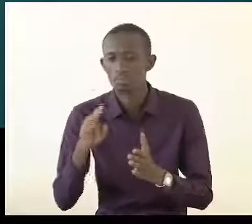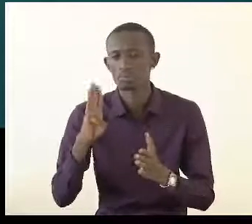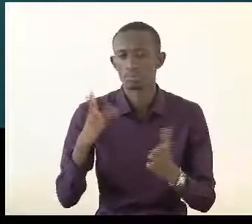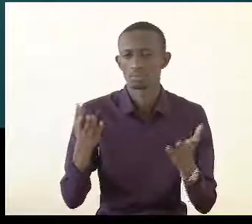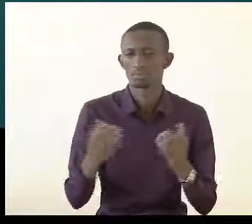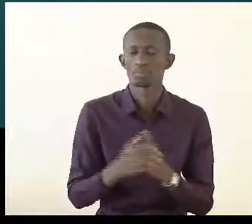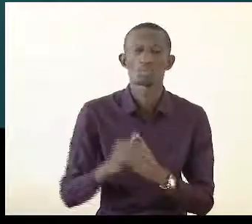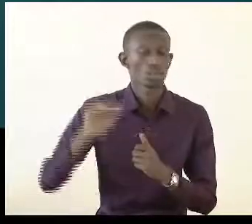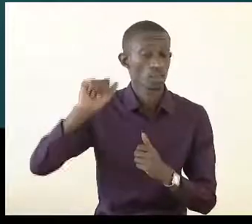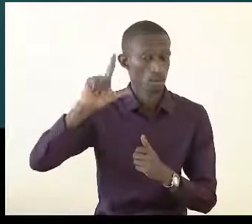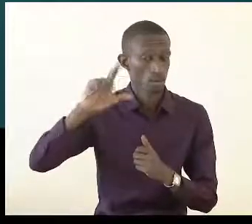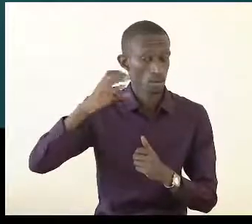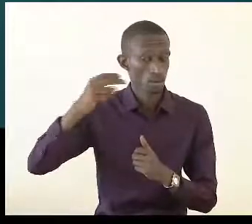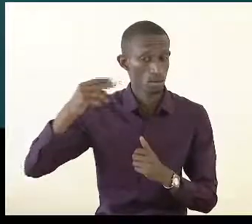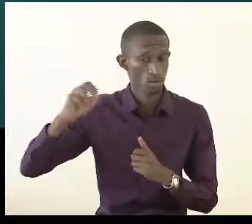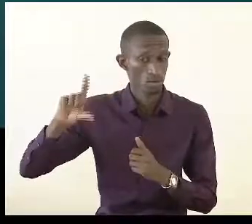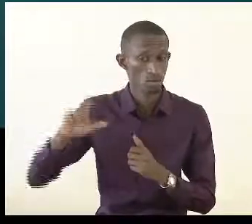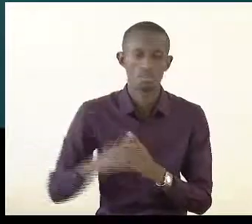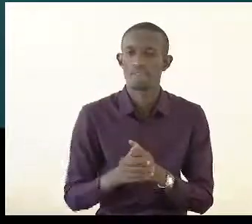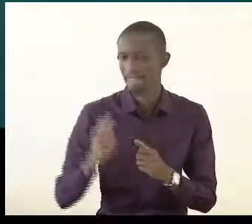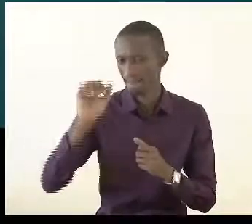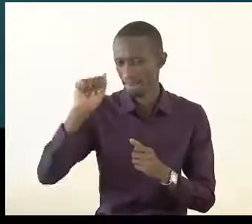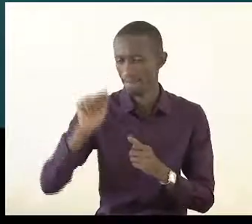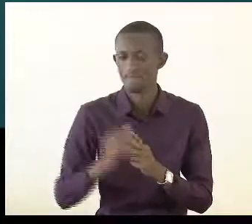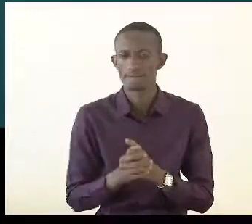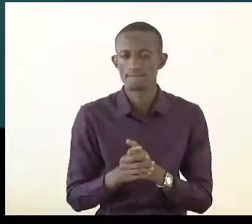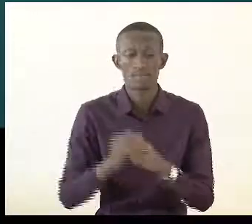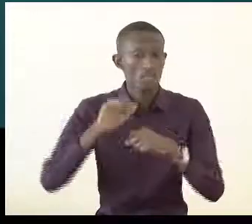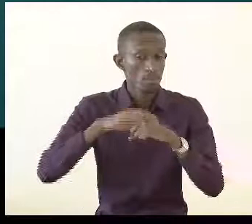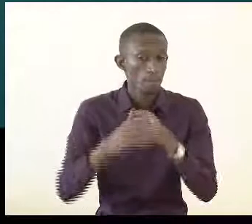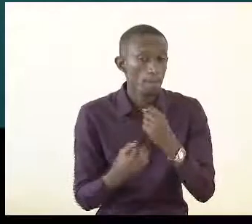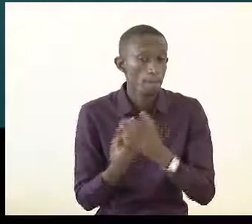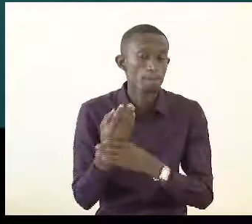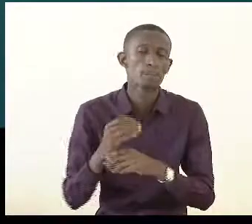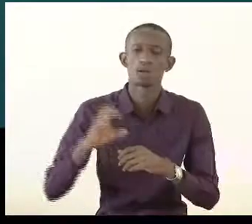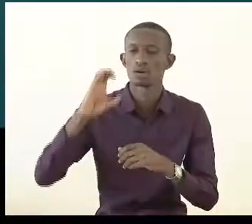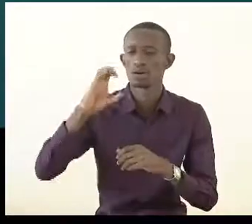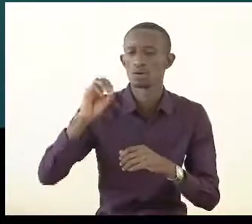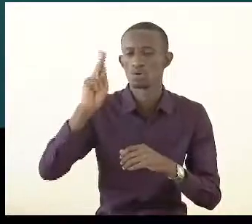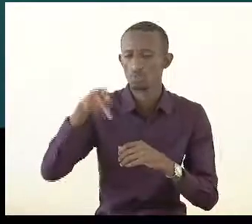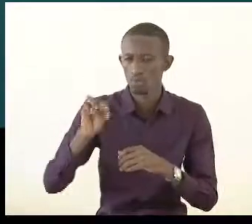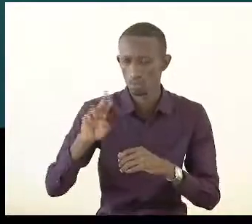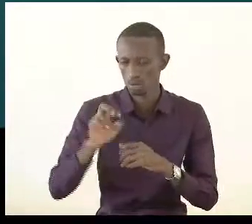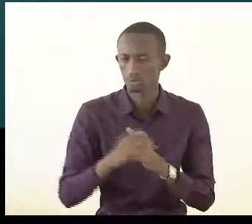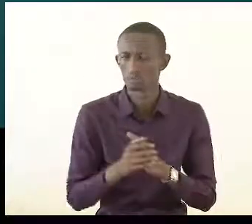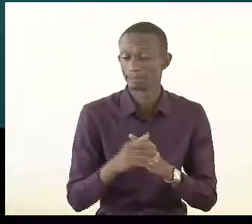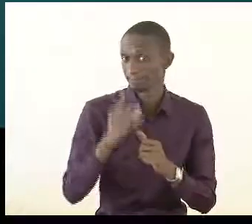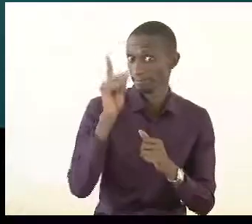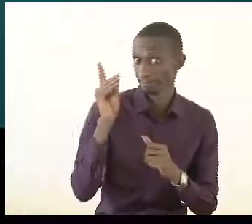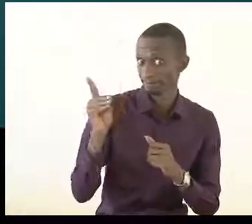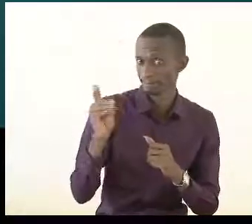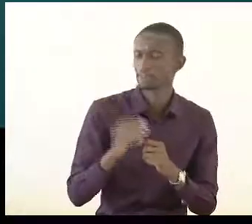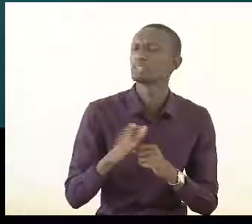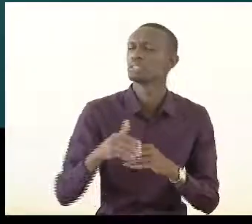Alcohol A produced compound D, which reacted further to form compound E. We know